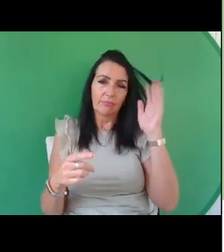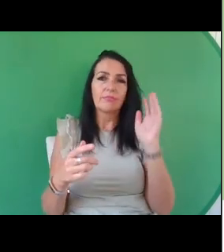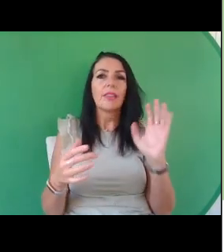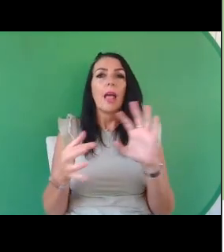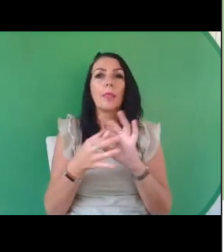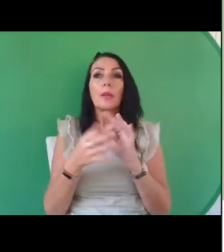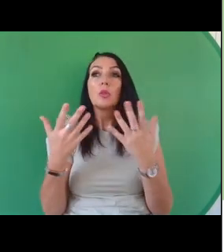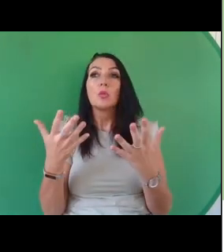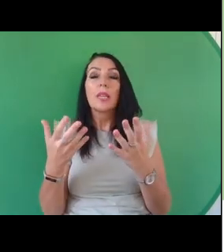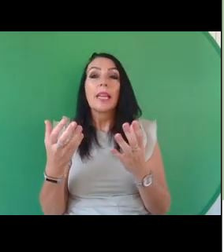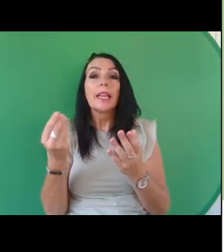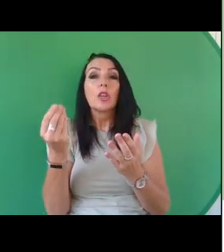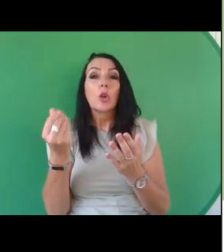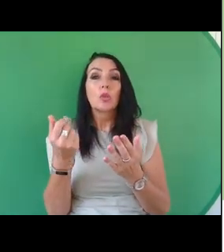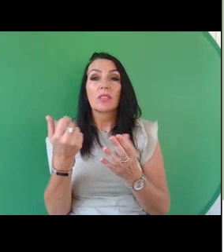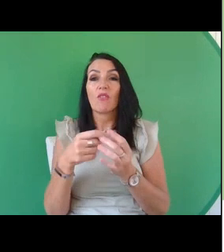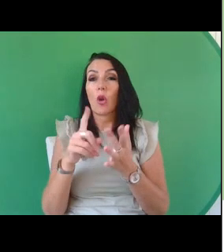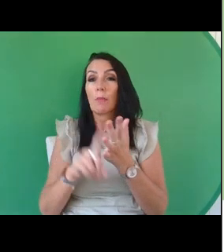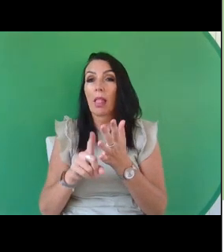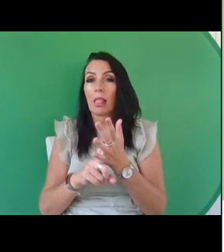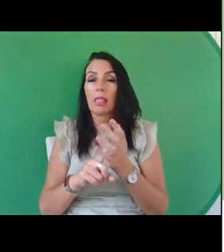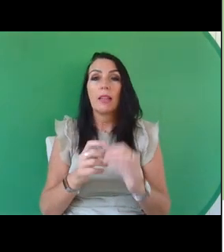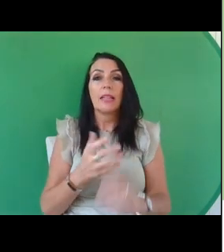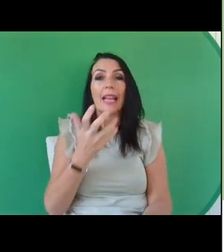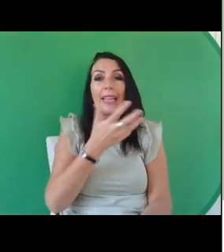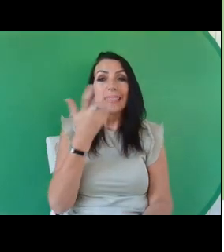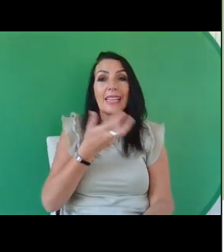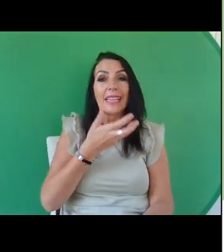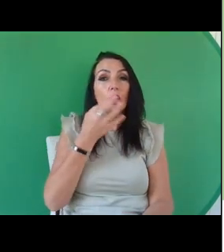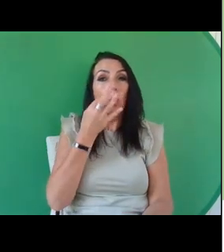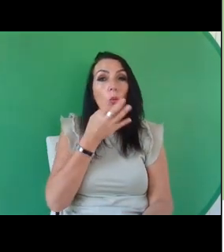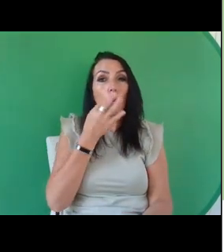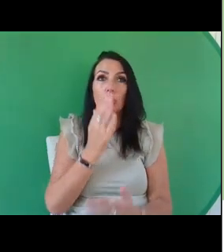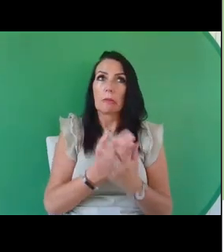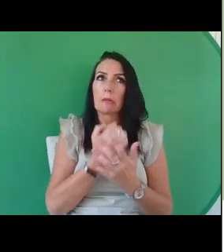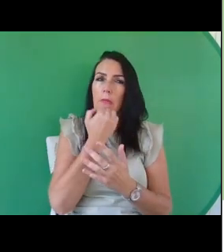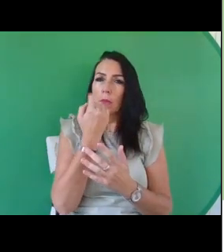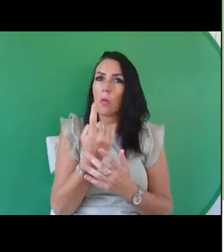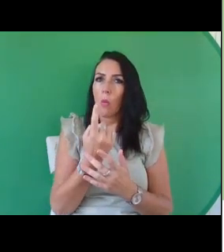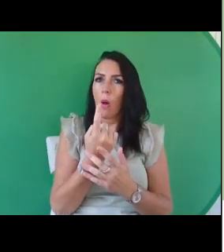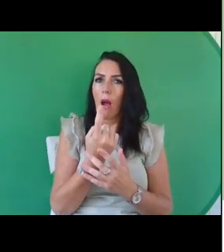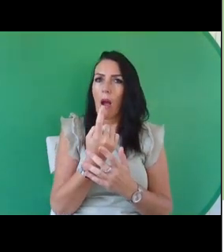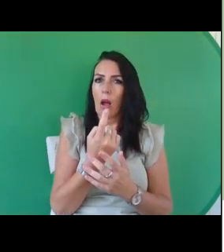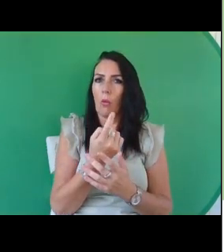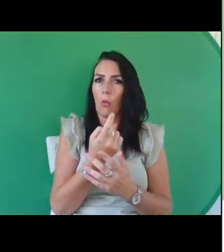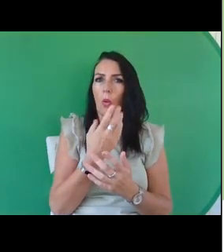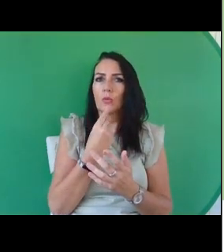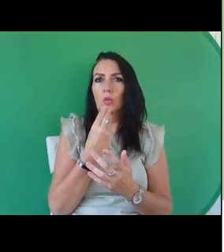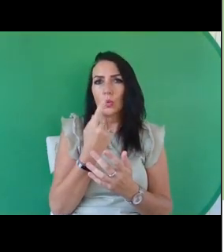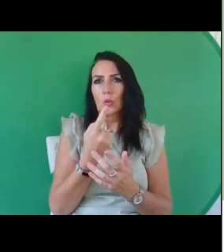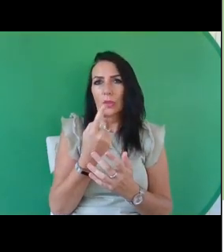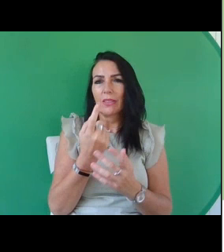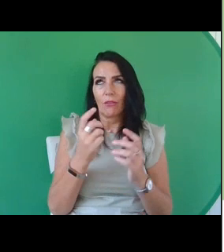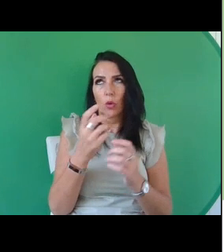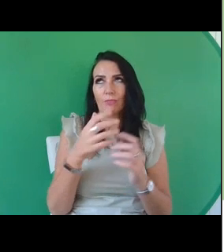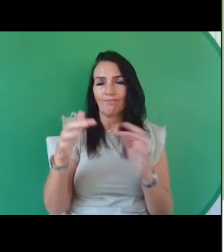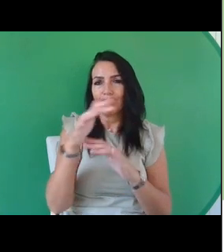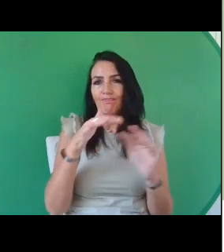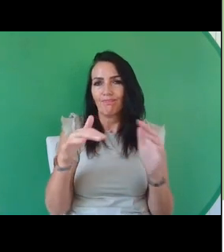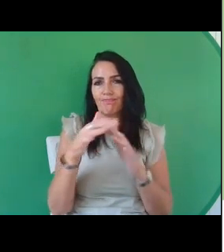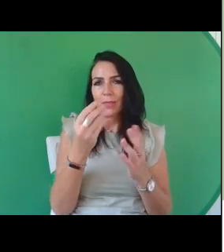prices, heating and hot water are actually the biggest users of energy in a typical home and contribute the most to our household energy